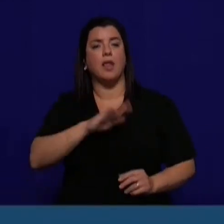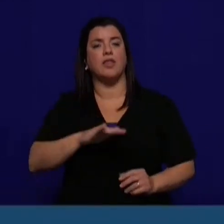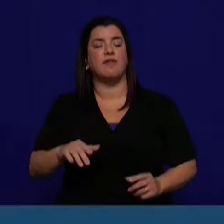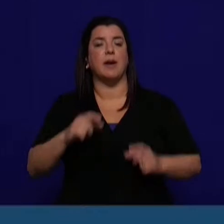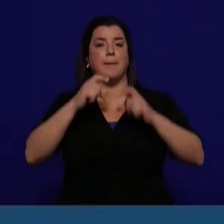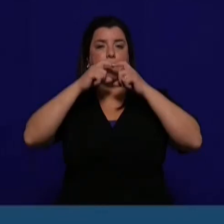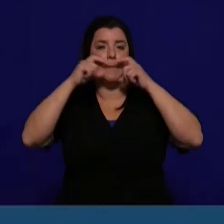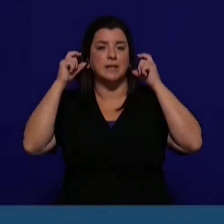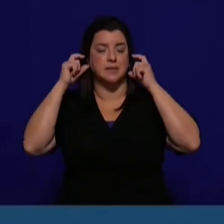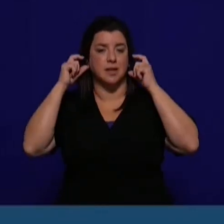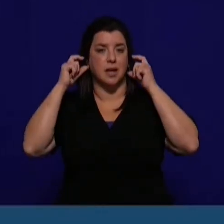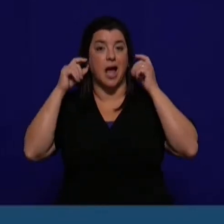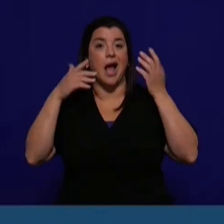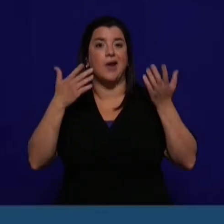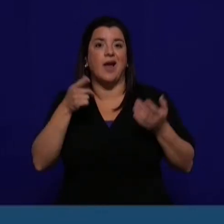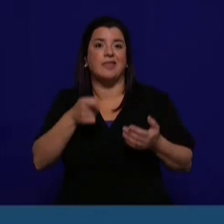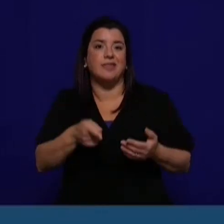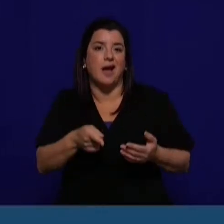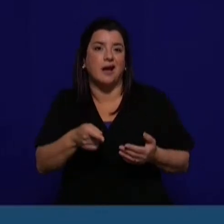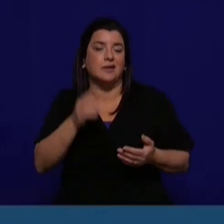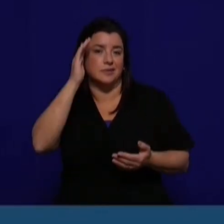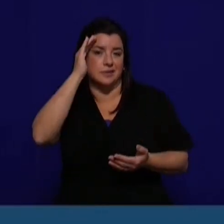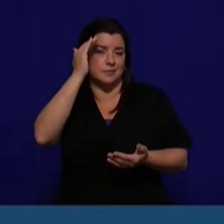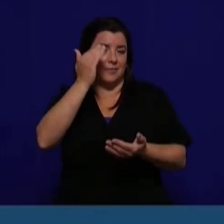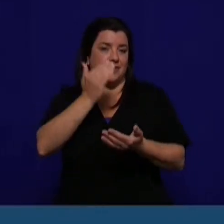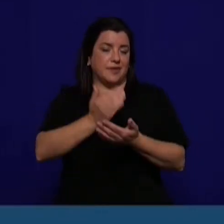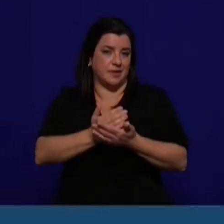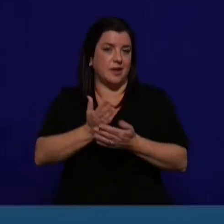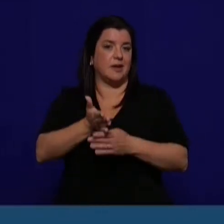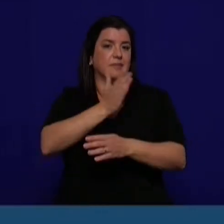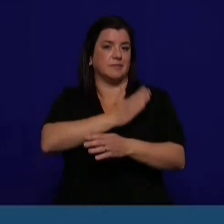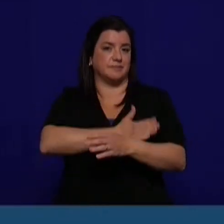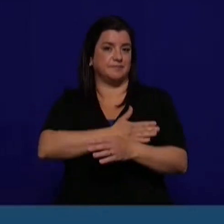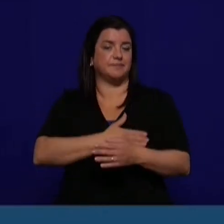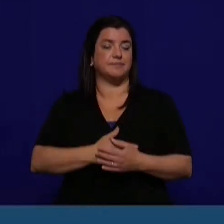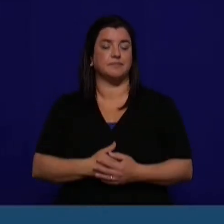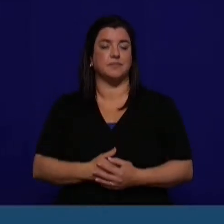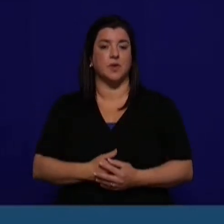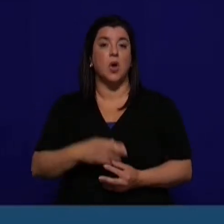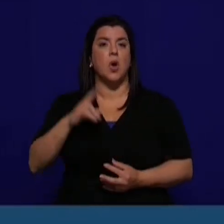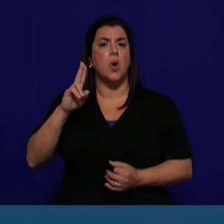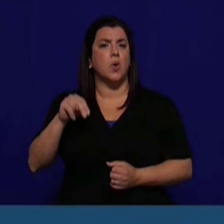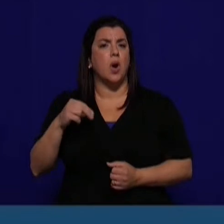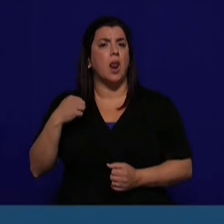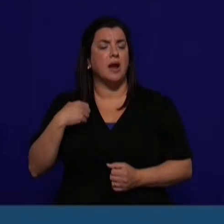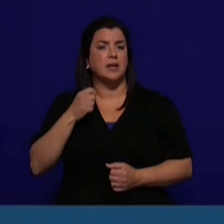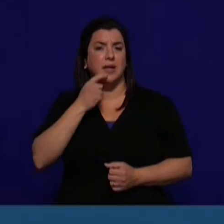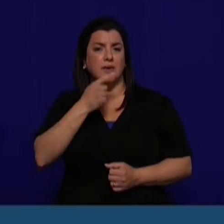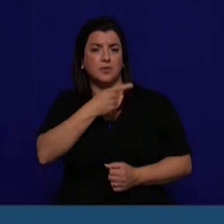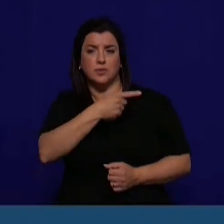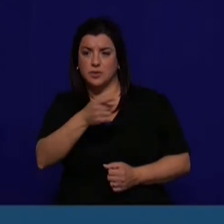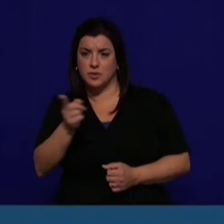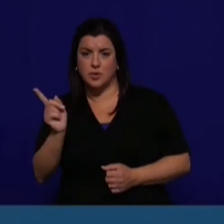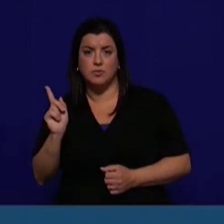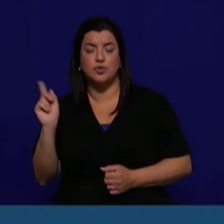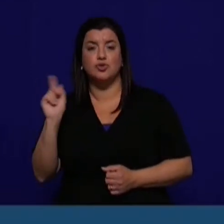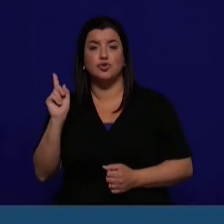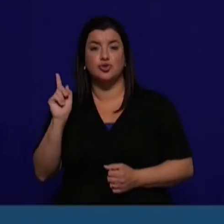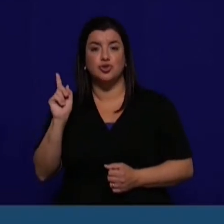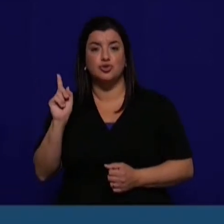dawn huma kollha l-mezzi ta' prevenzjoni li hemm ukoll fil-klassijiet. Wara minn hekk ukoll infakkarkom li issa għandna